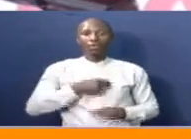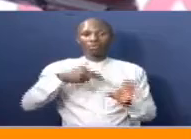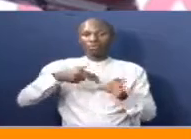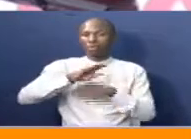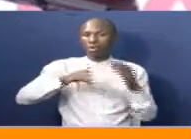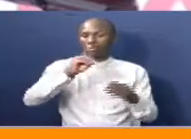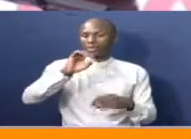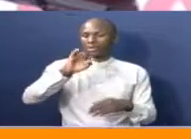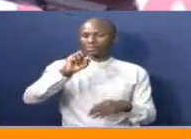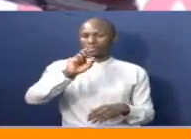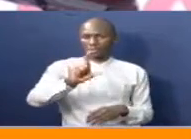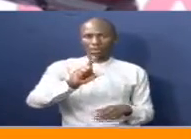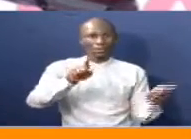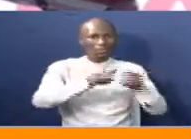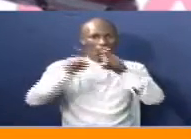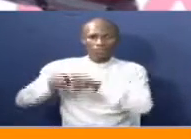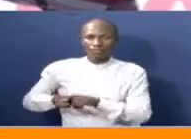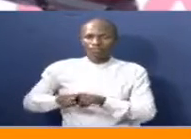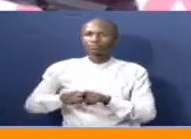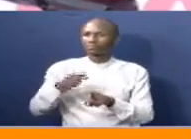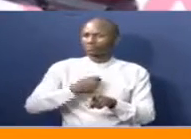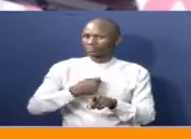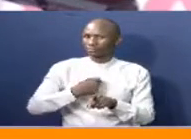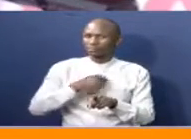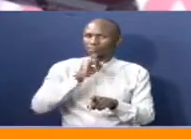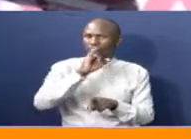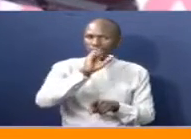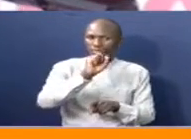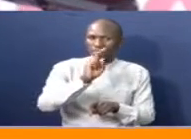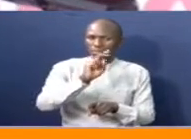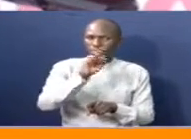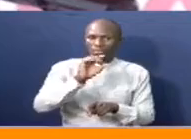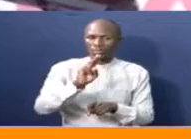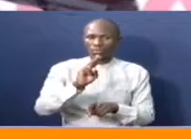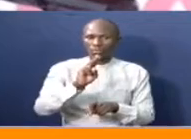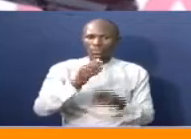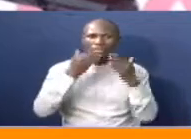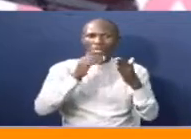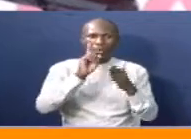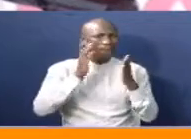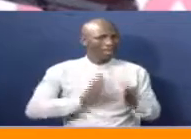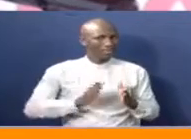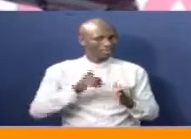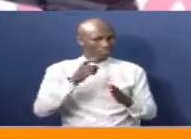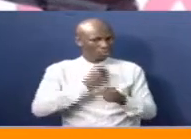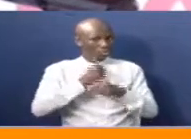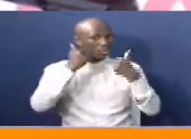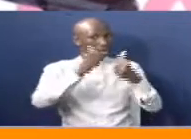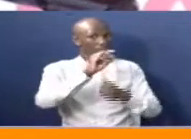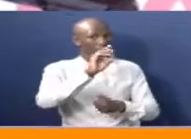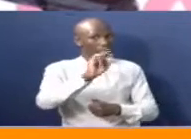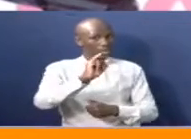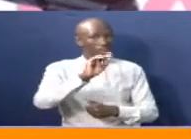diesel. Also, I had Isuzu thanking only one person. I'm sure he does a good job. They mentioned